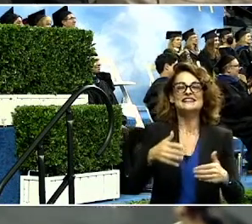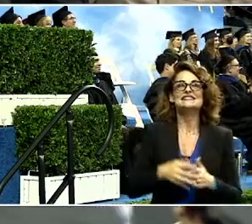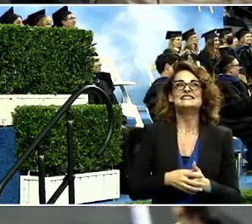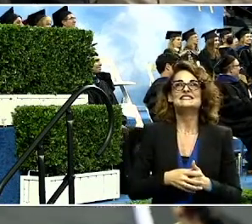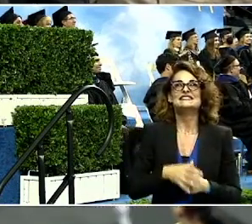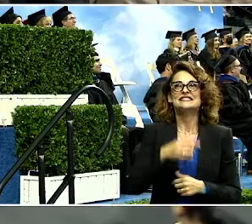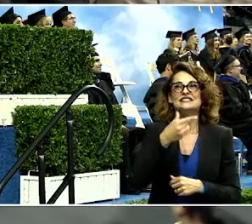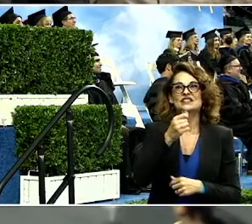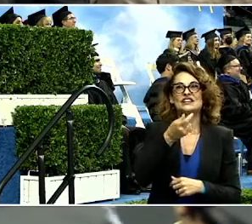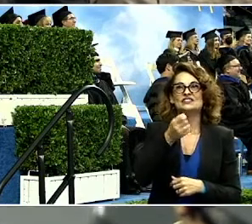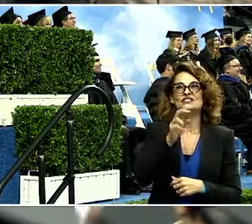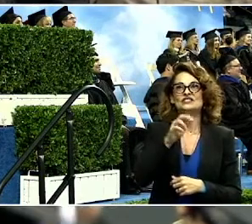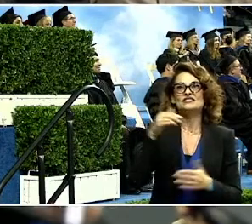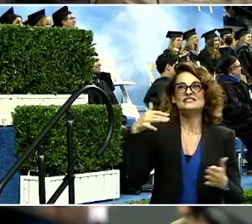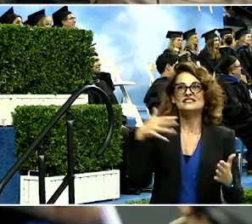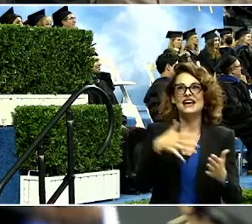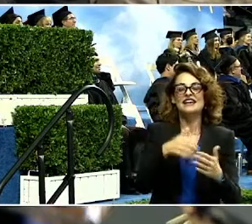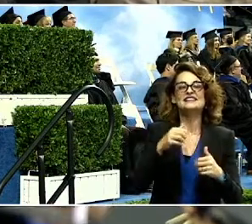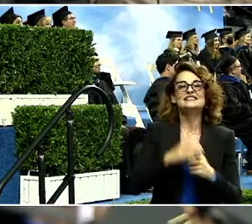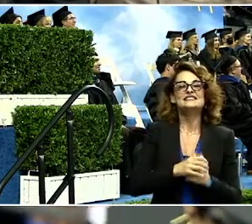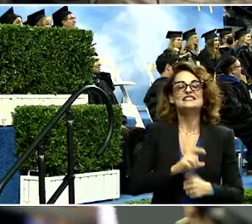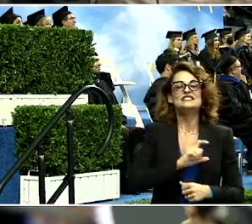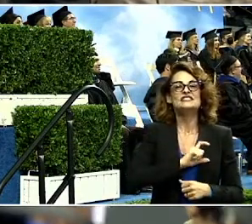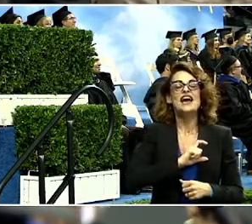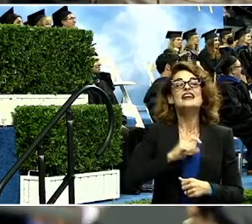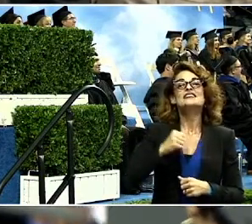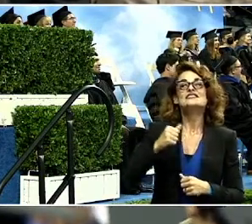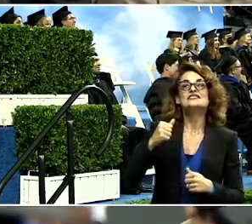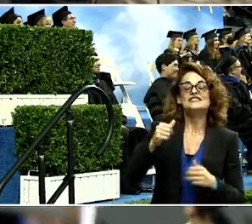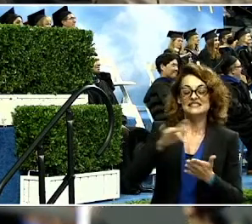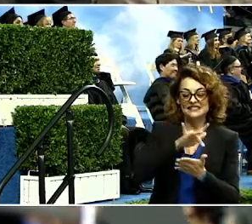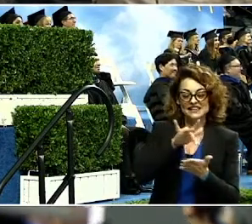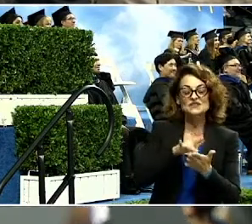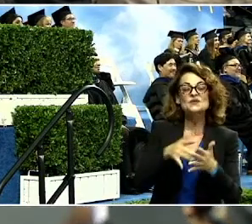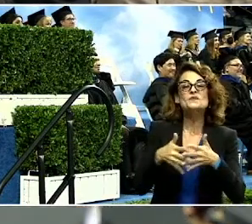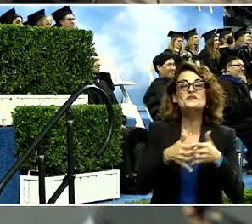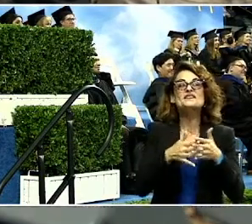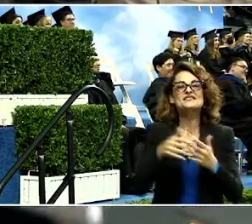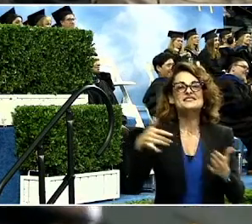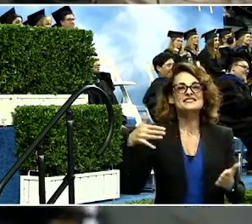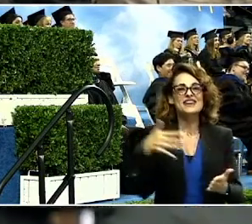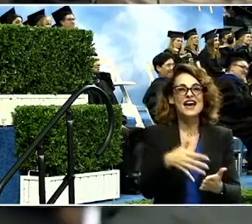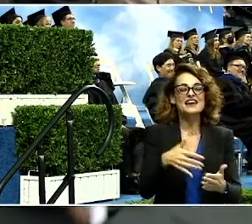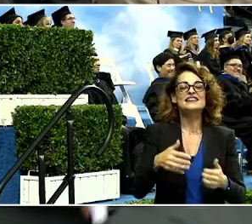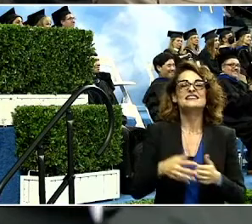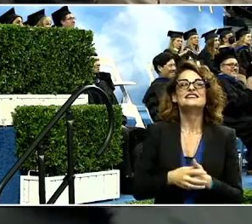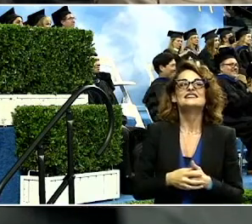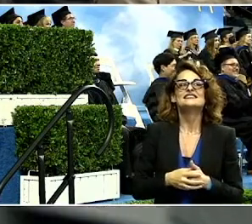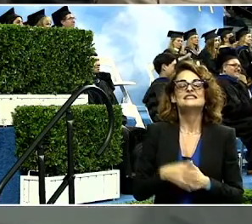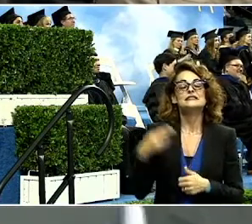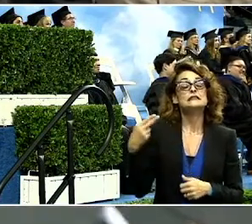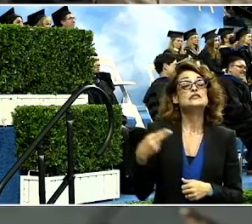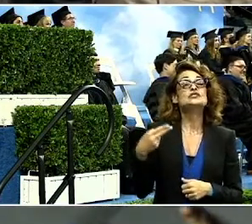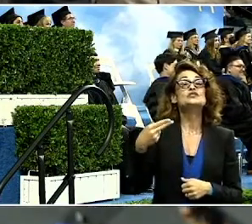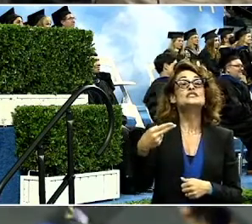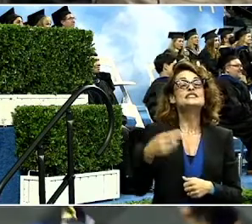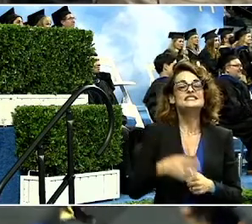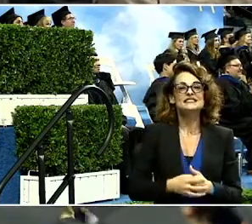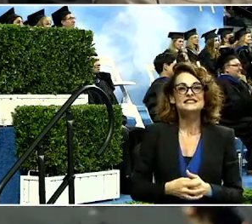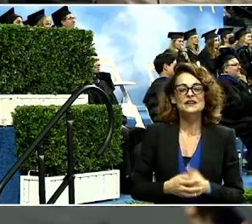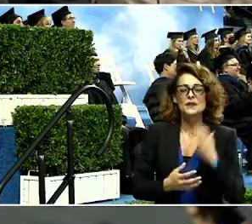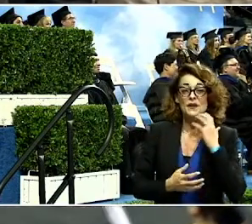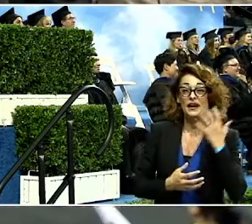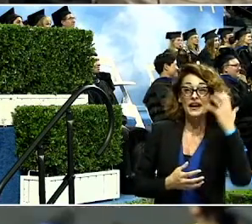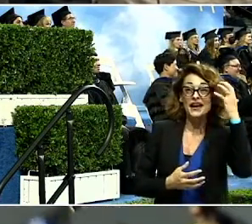gender studies, Chicana, Chicano, and Central American studies, history,